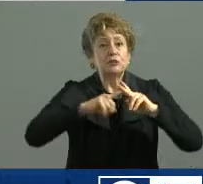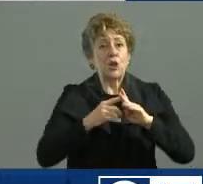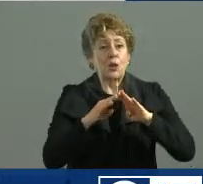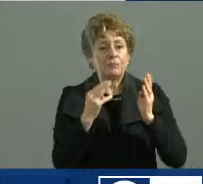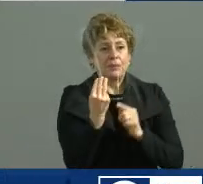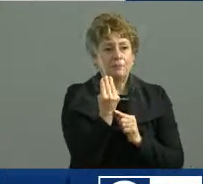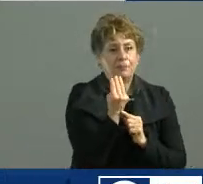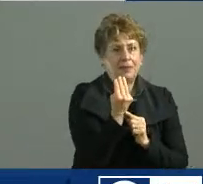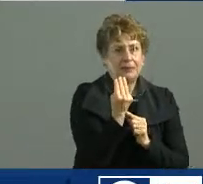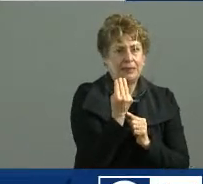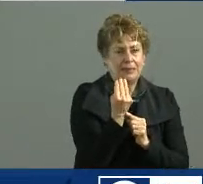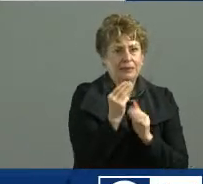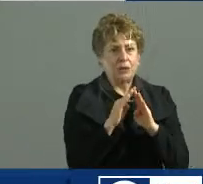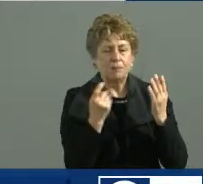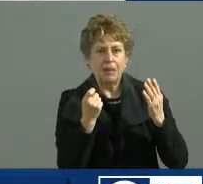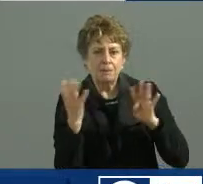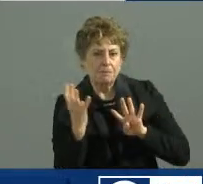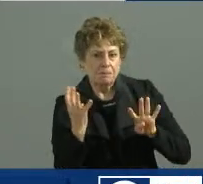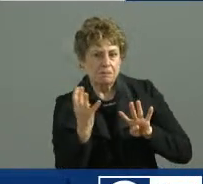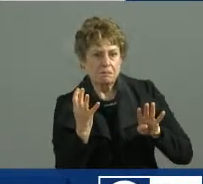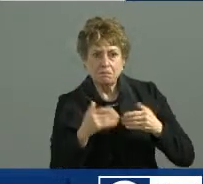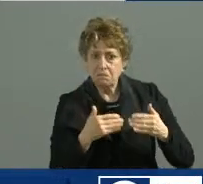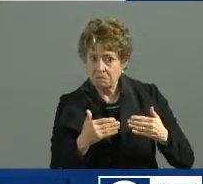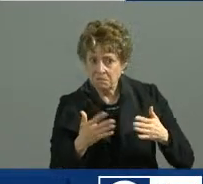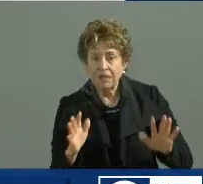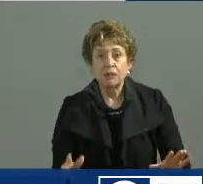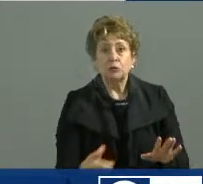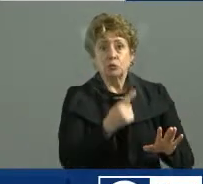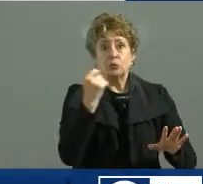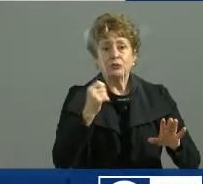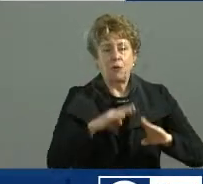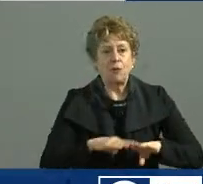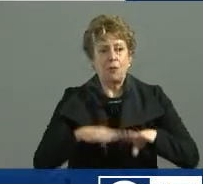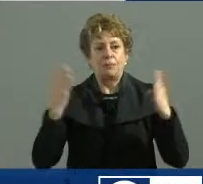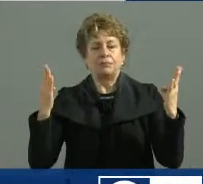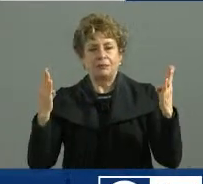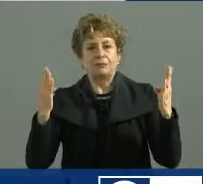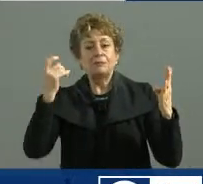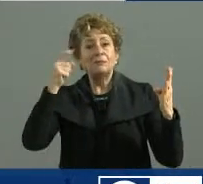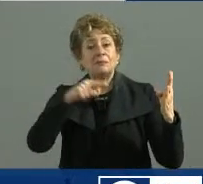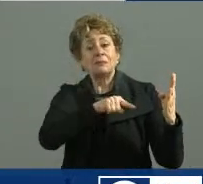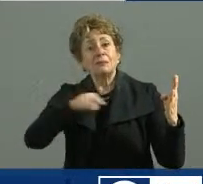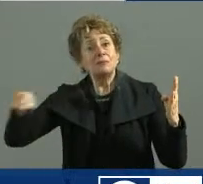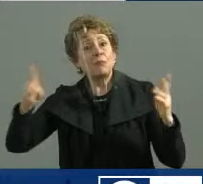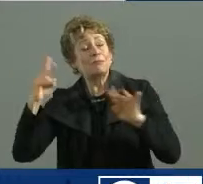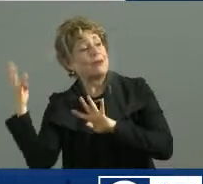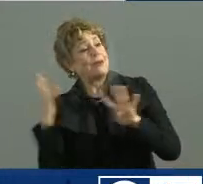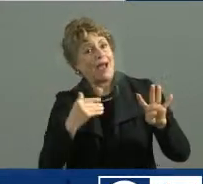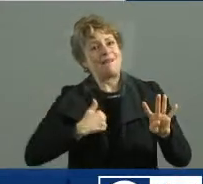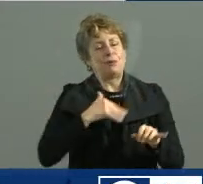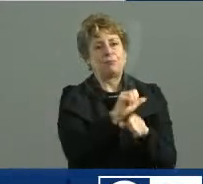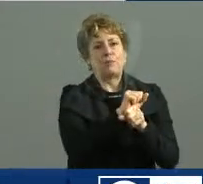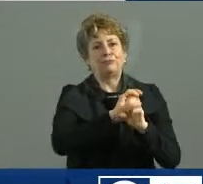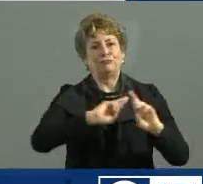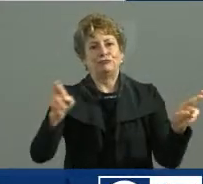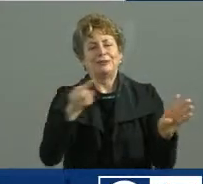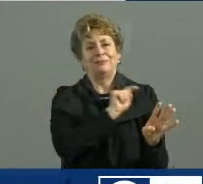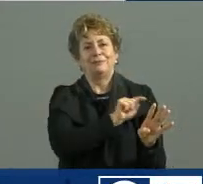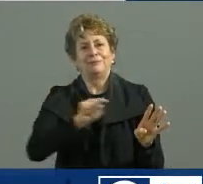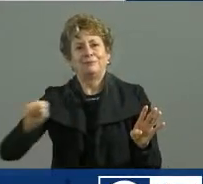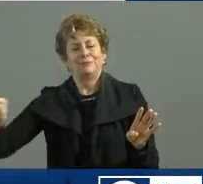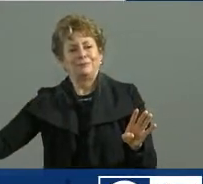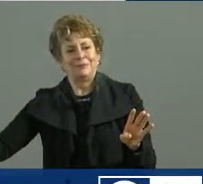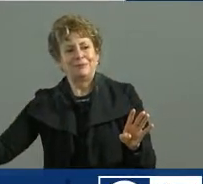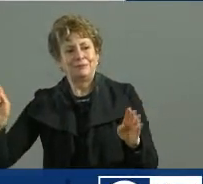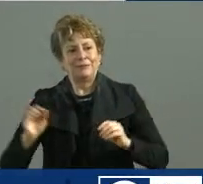Tuesday. Okay, and then the last thing is, when do you anticipate starting 1C? And then what about the